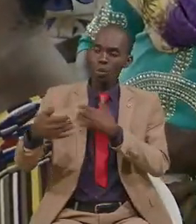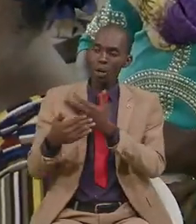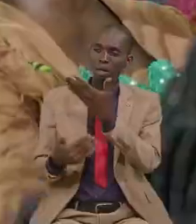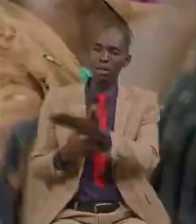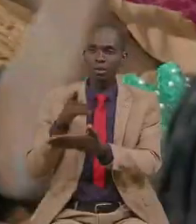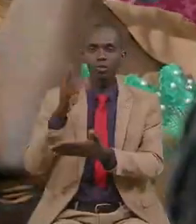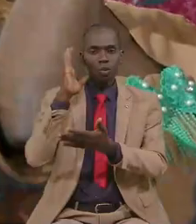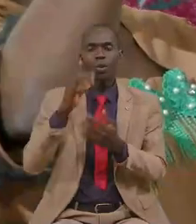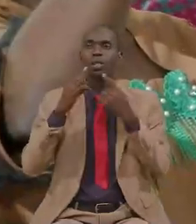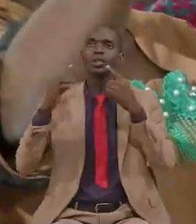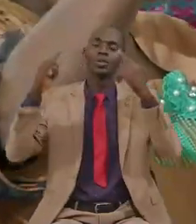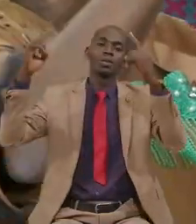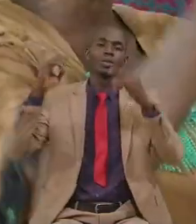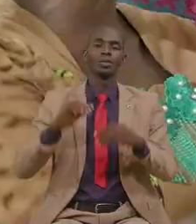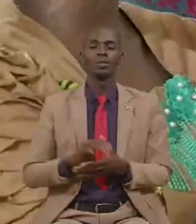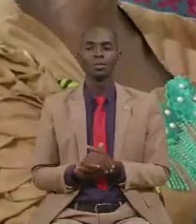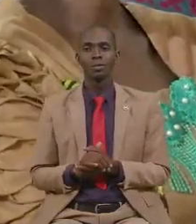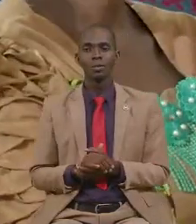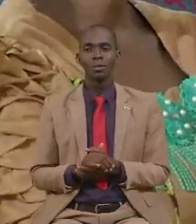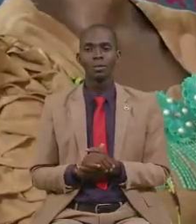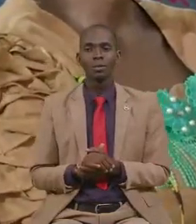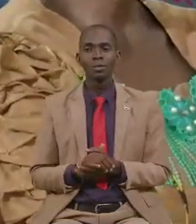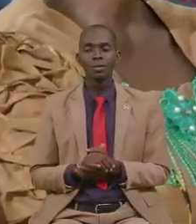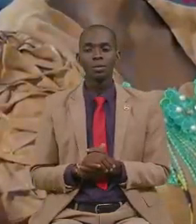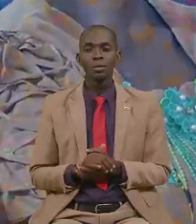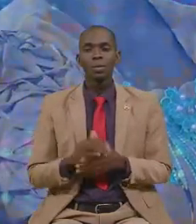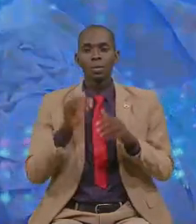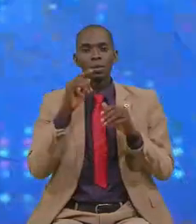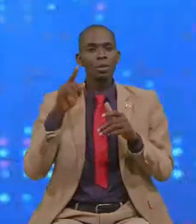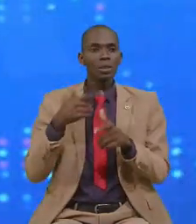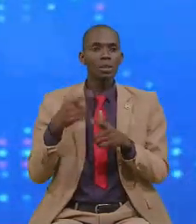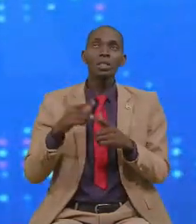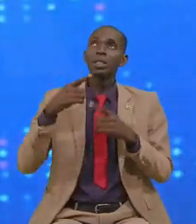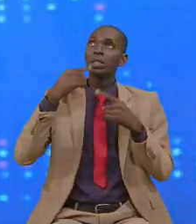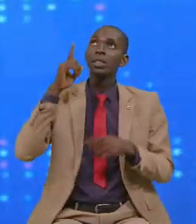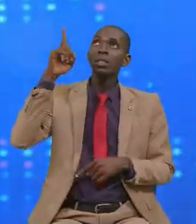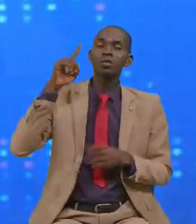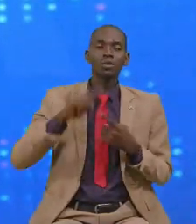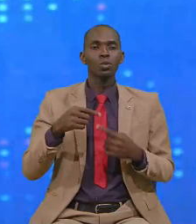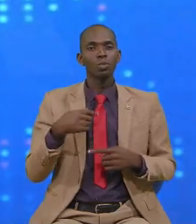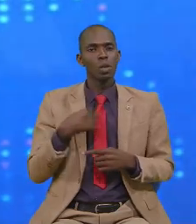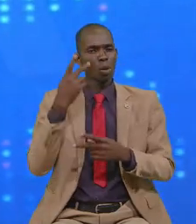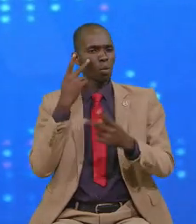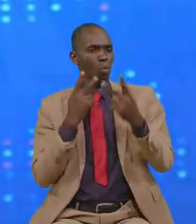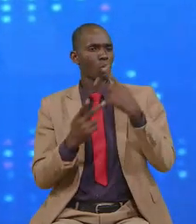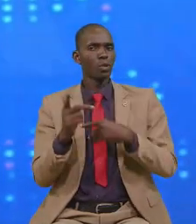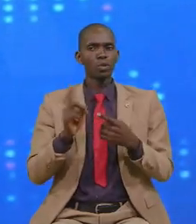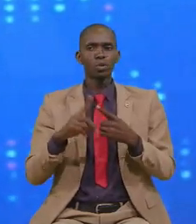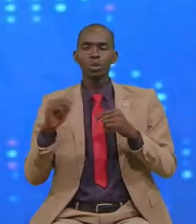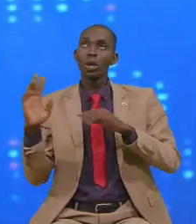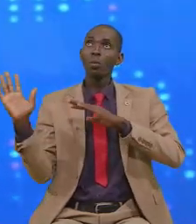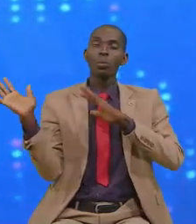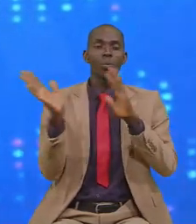succeed. Then said he unto me, prophesy unto the wind,